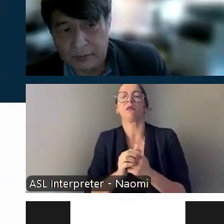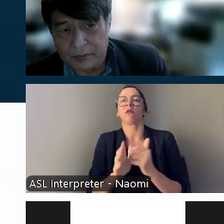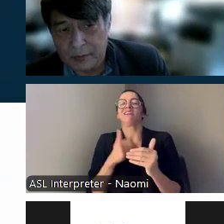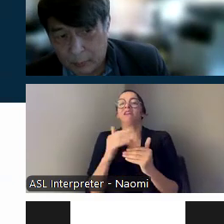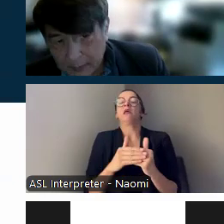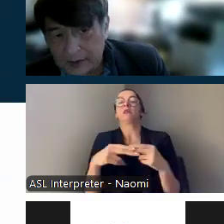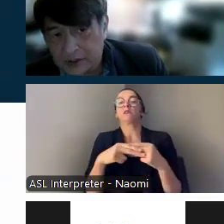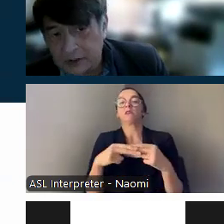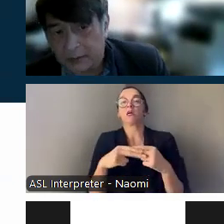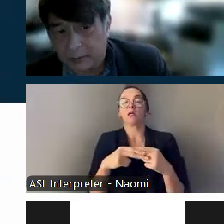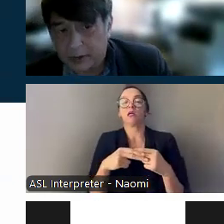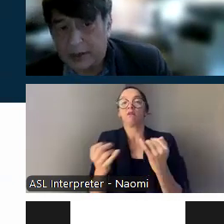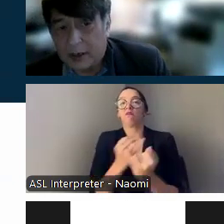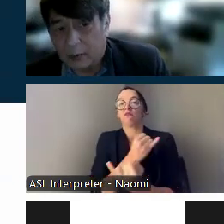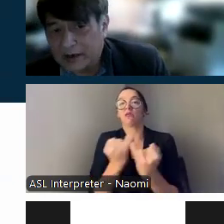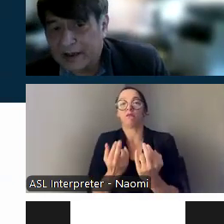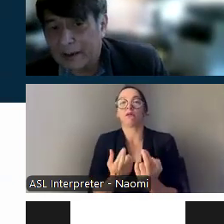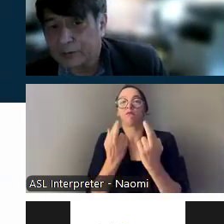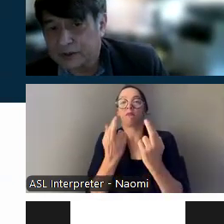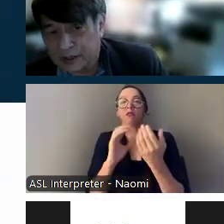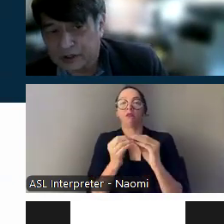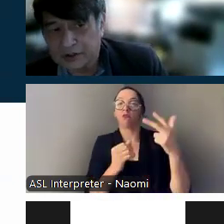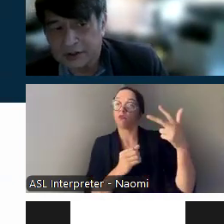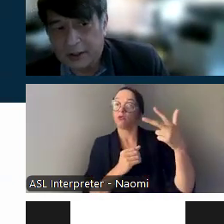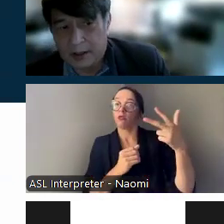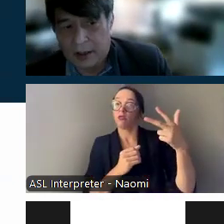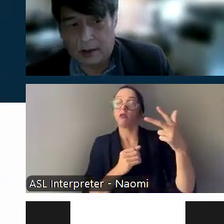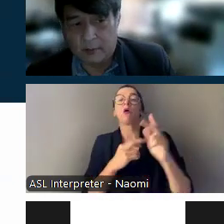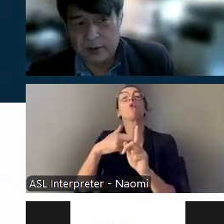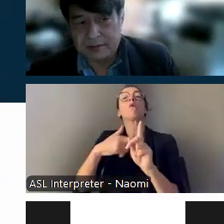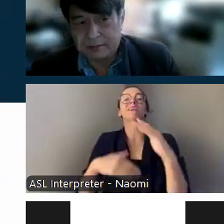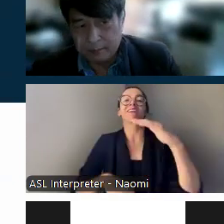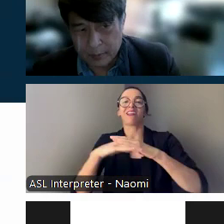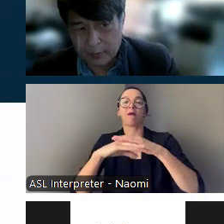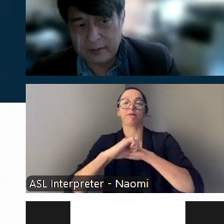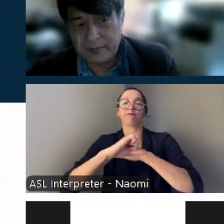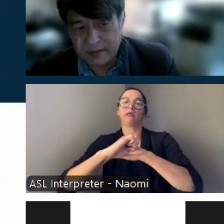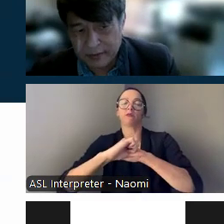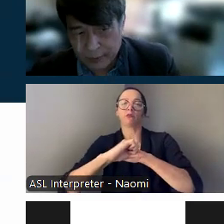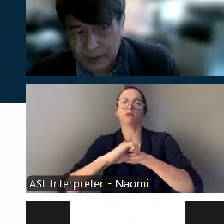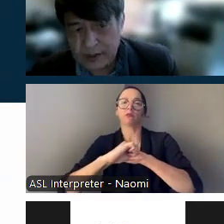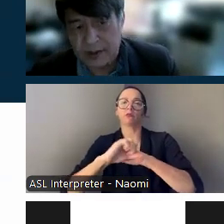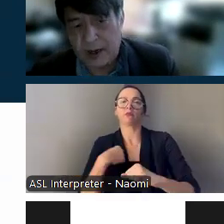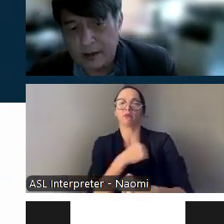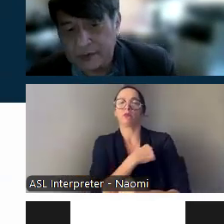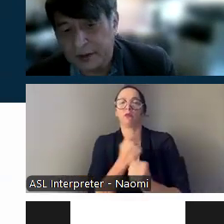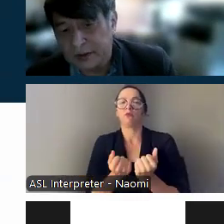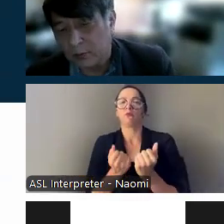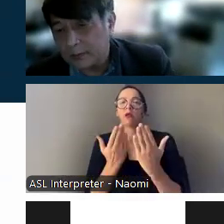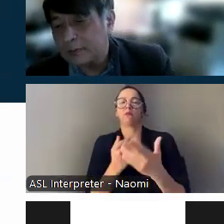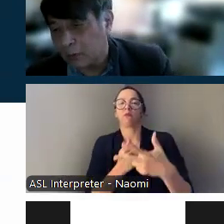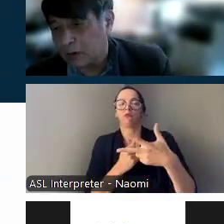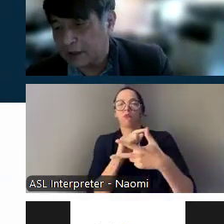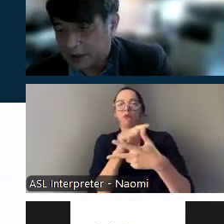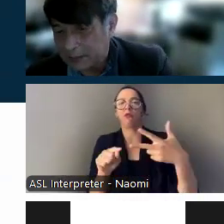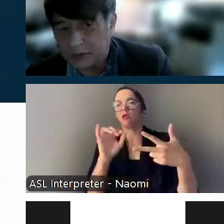is recommendation number 3, rent cap protections. We are recommending 3 items, but there